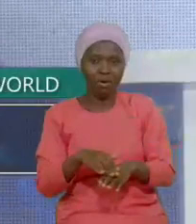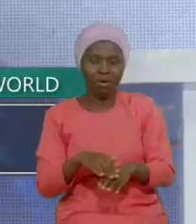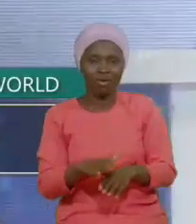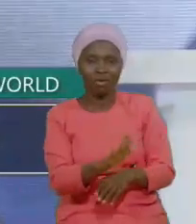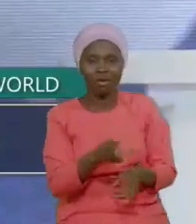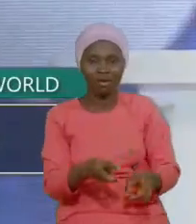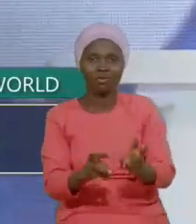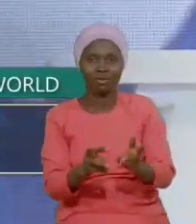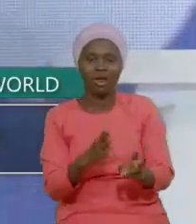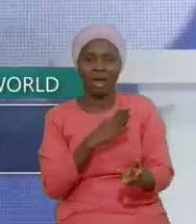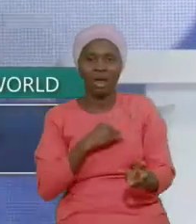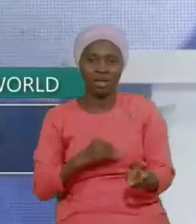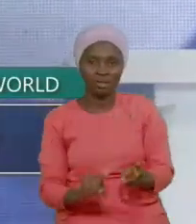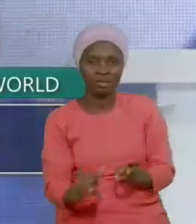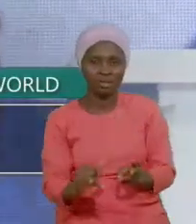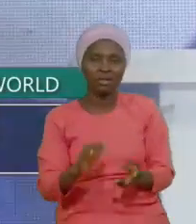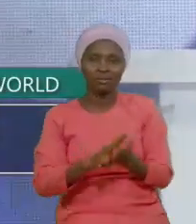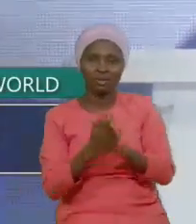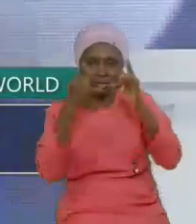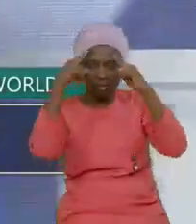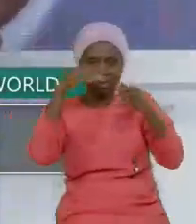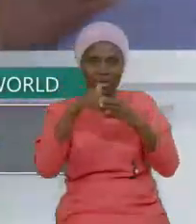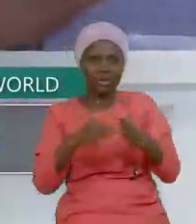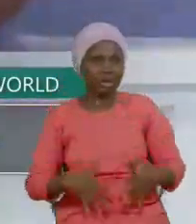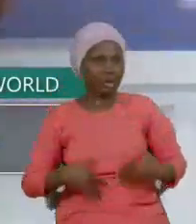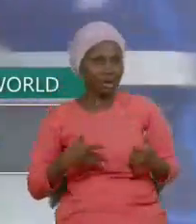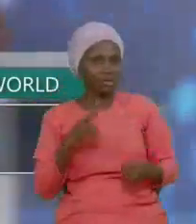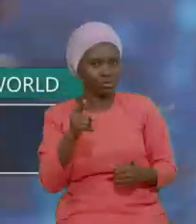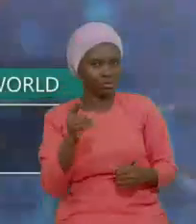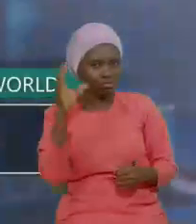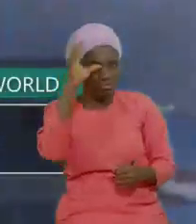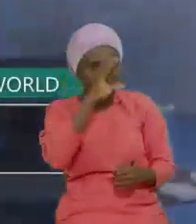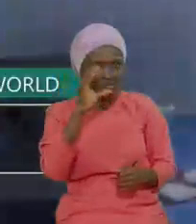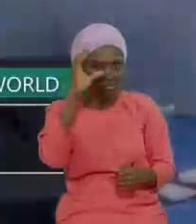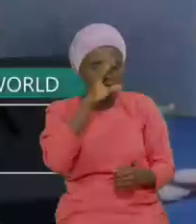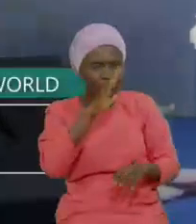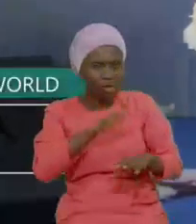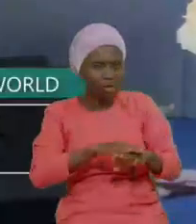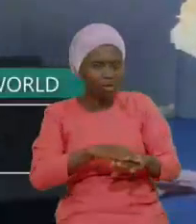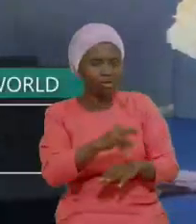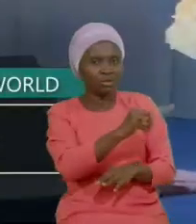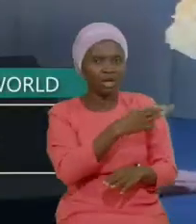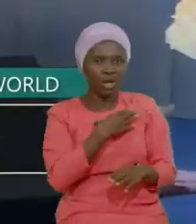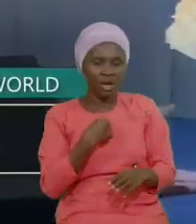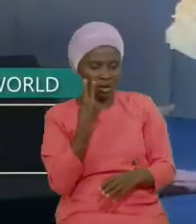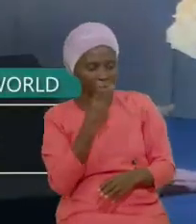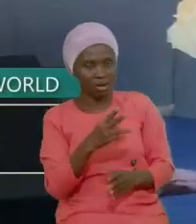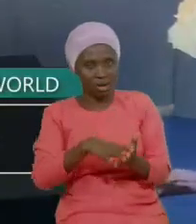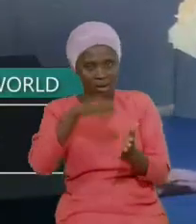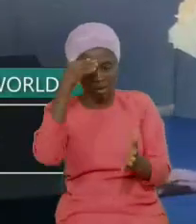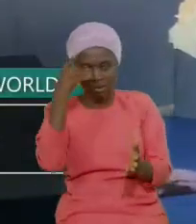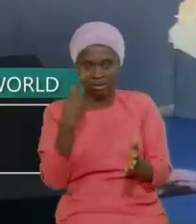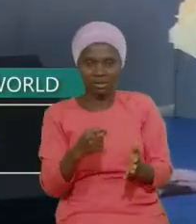succeeded in life. Go check up on them and observe the achievers and the